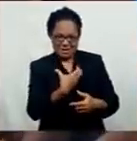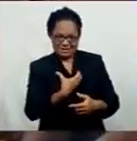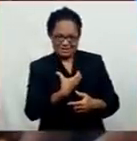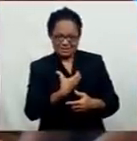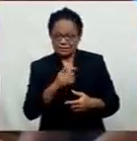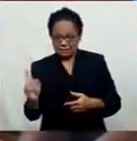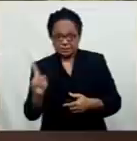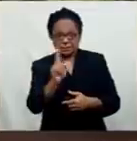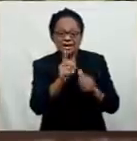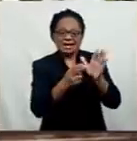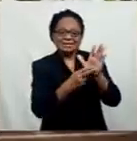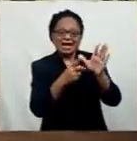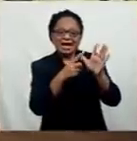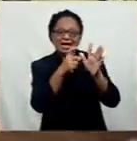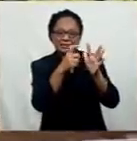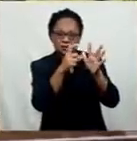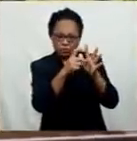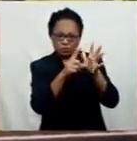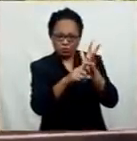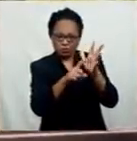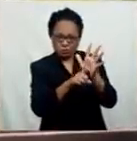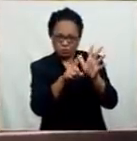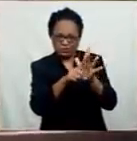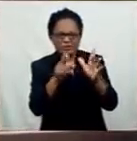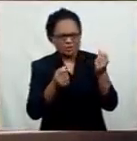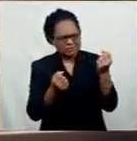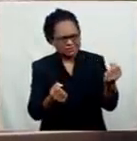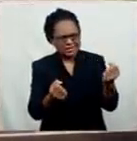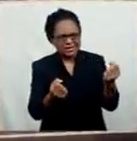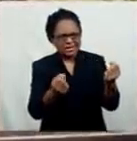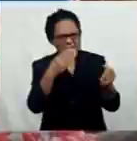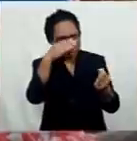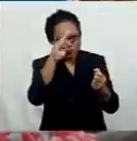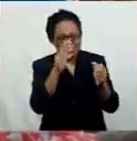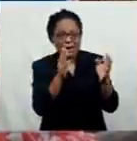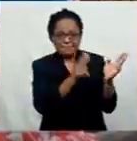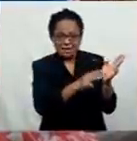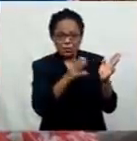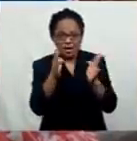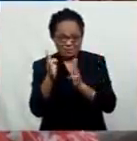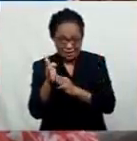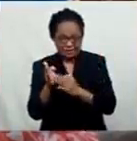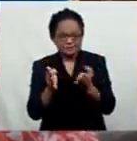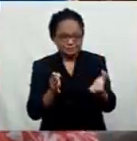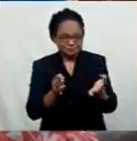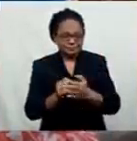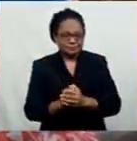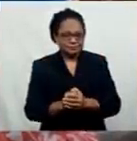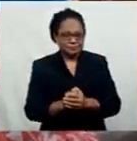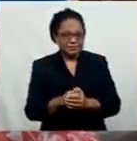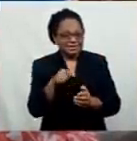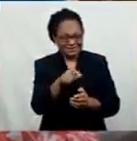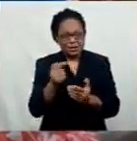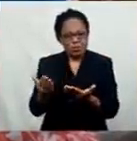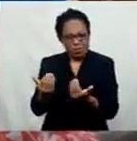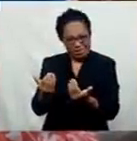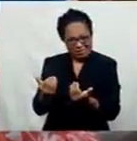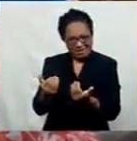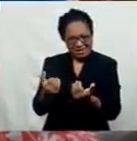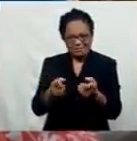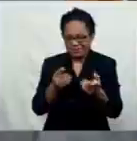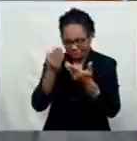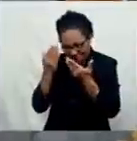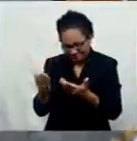village of Nanduri for a sebu-sebu to the Tuimadhuatara to William Katunibere, where he was welcomed and acknowledged for